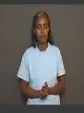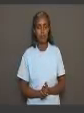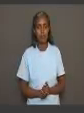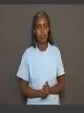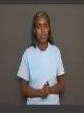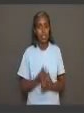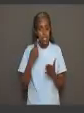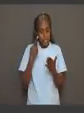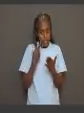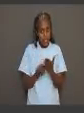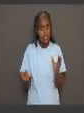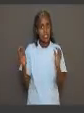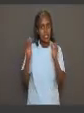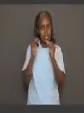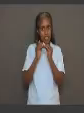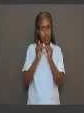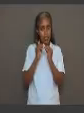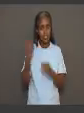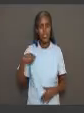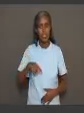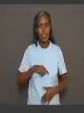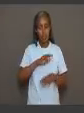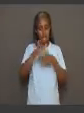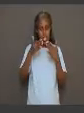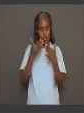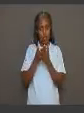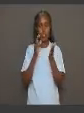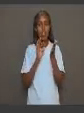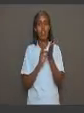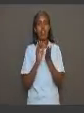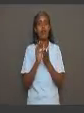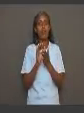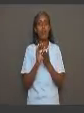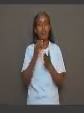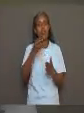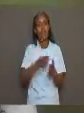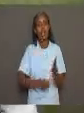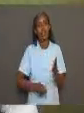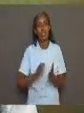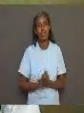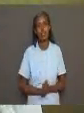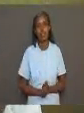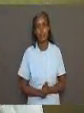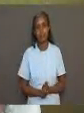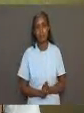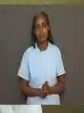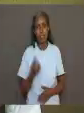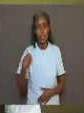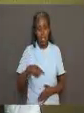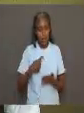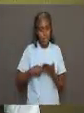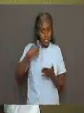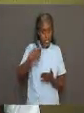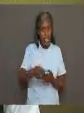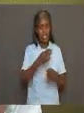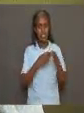This sum is our total number of values. Our next